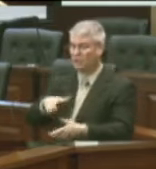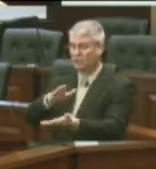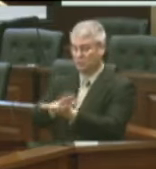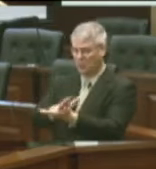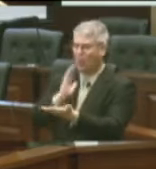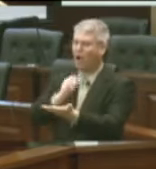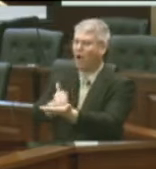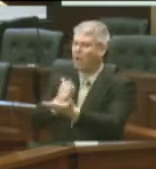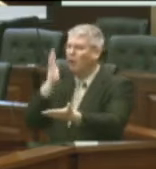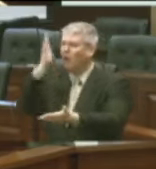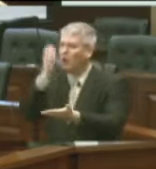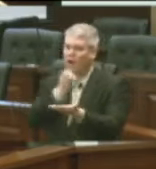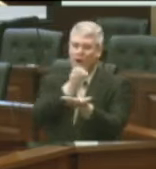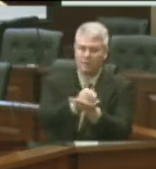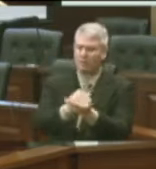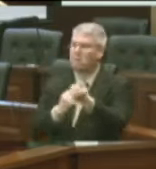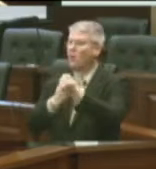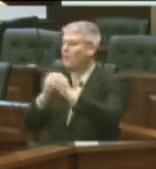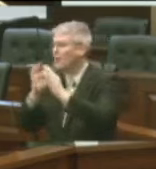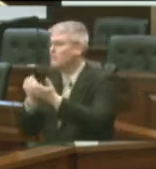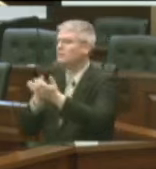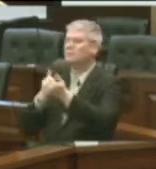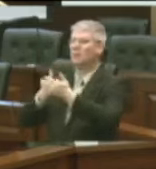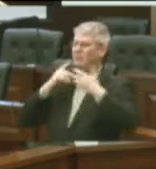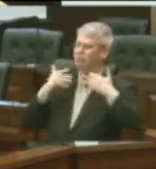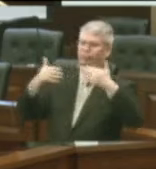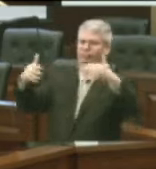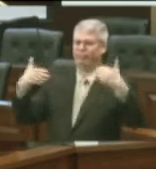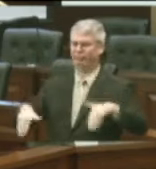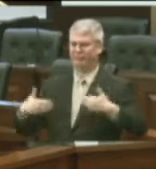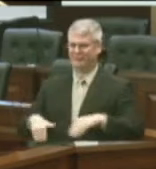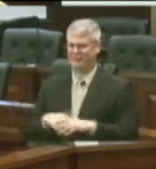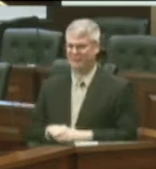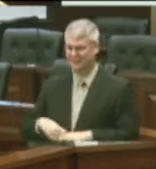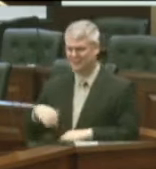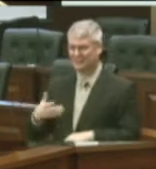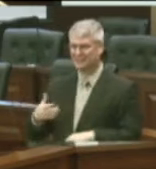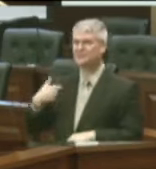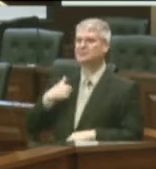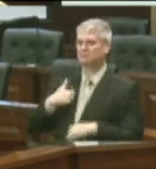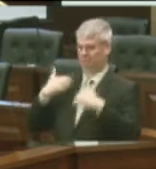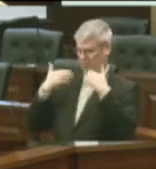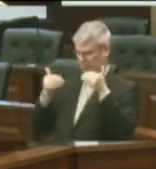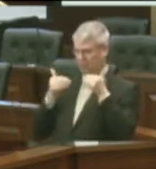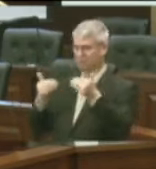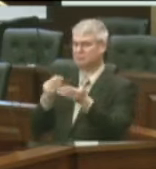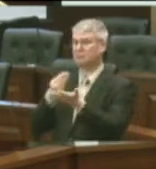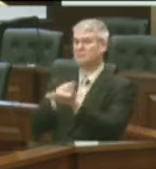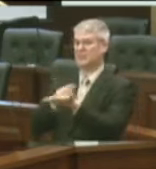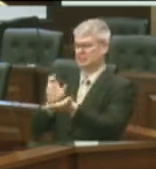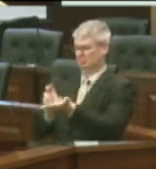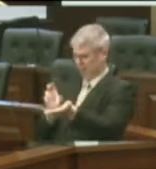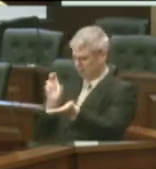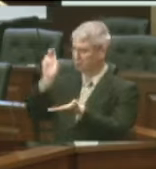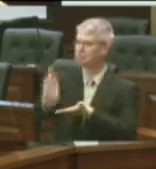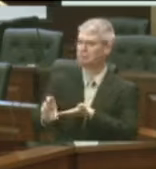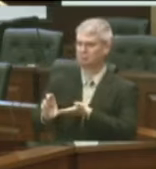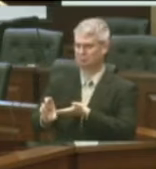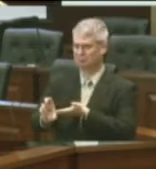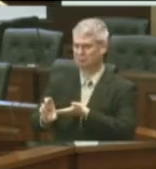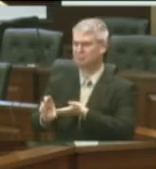Idaho. While other parts of Idaho state government have scaled back spending in response to the reduced